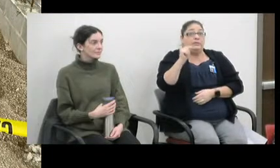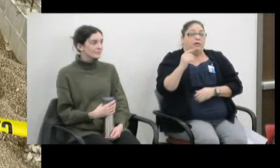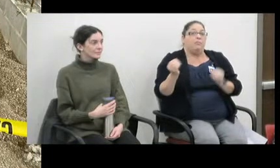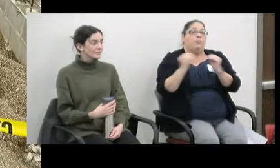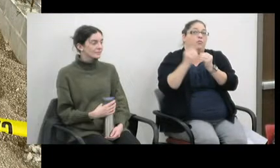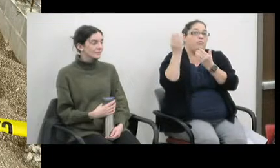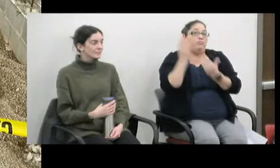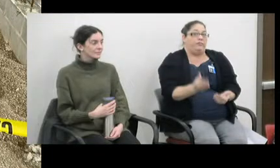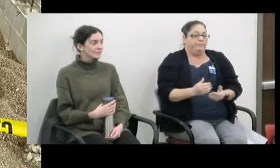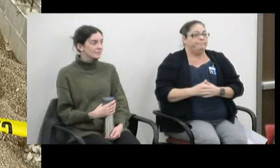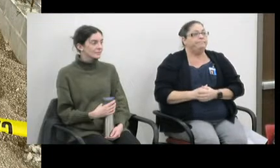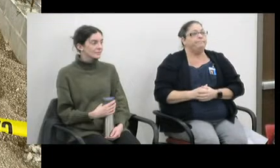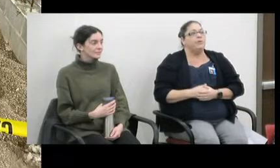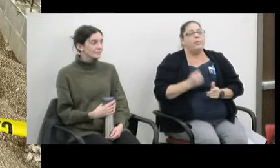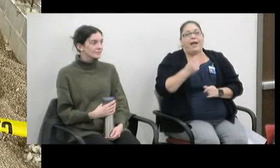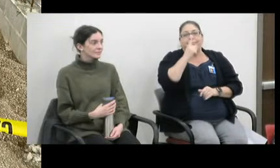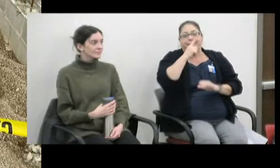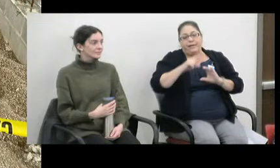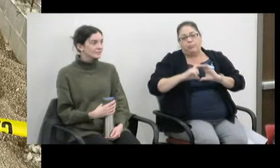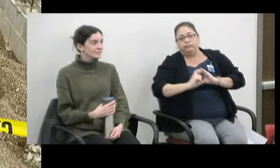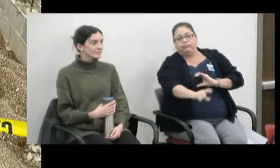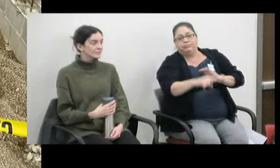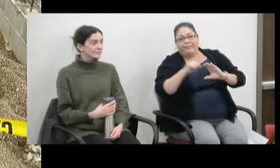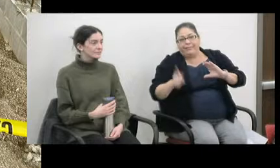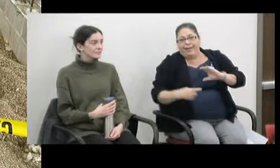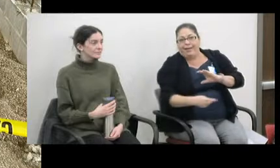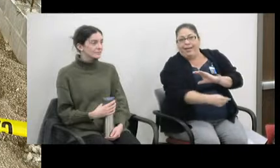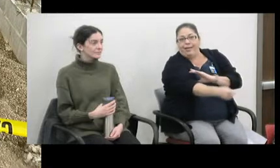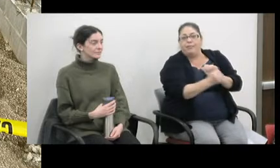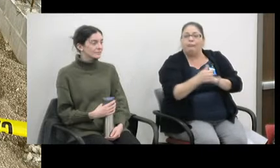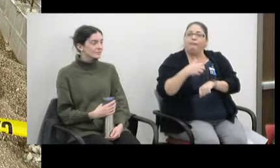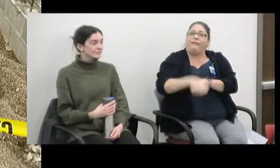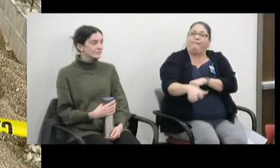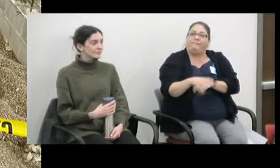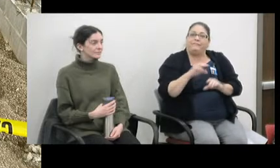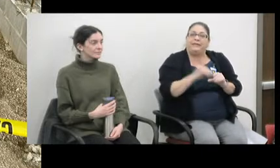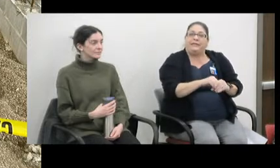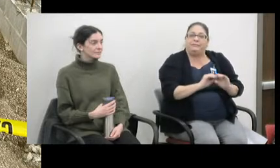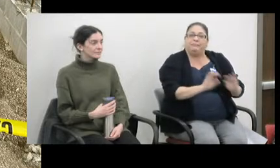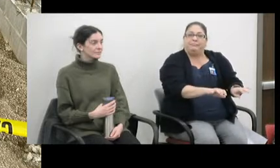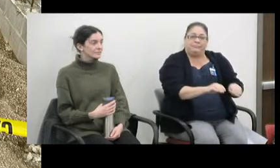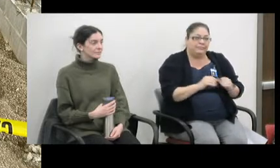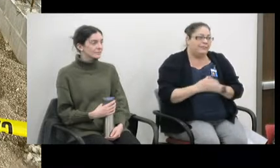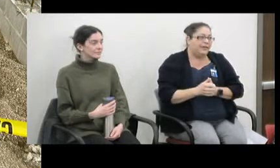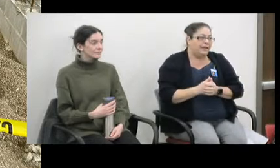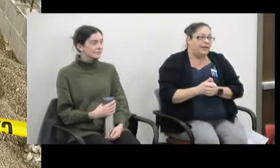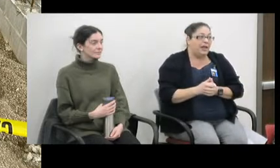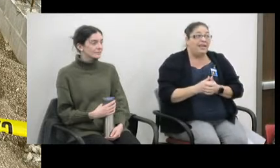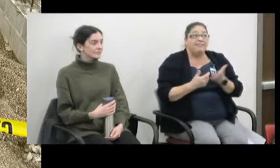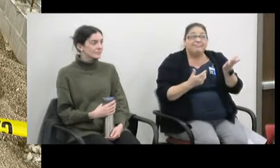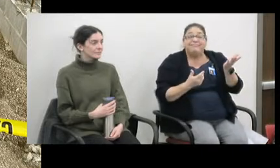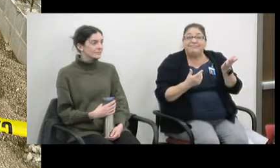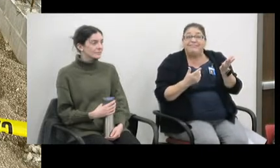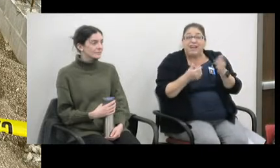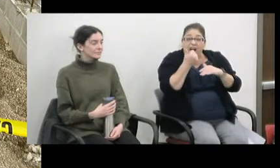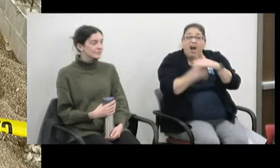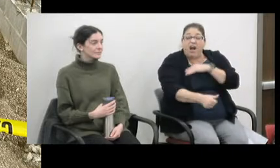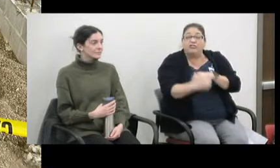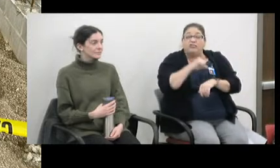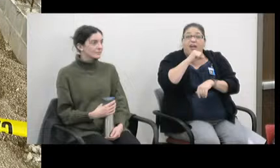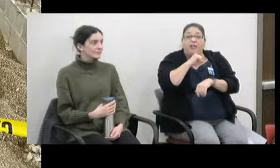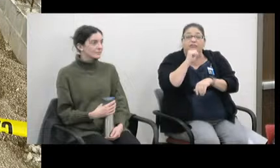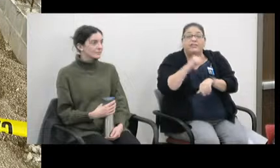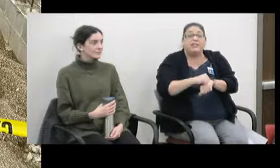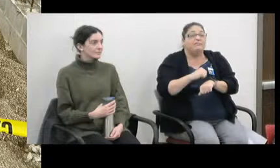Here you can see underground plumbing roughed in going in. That's pretty sure that's all buried under concrete right